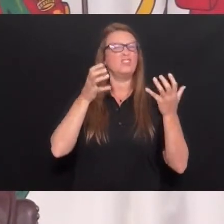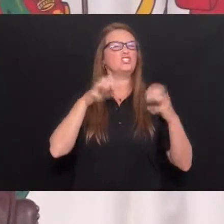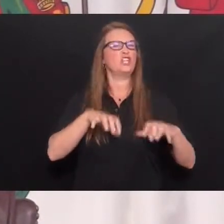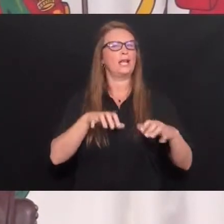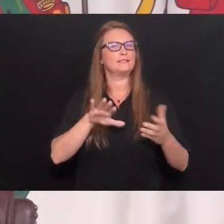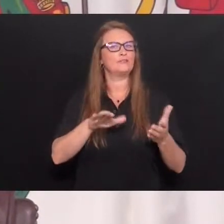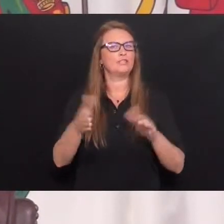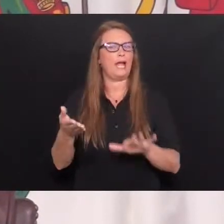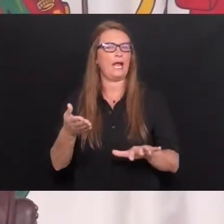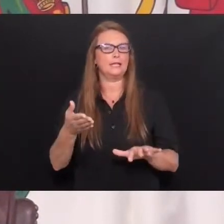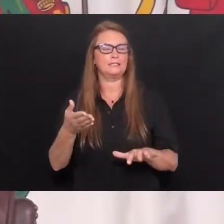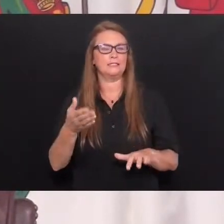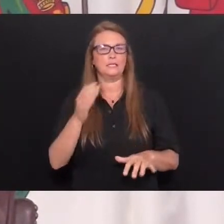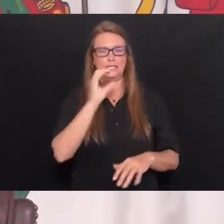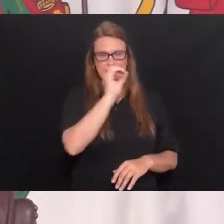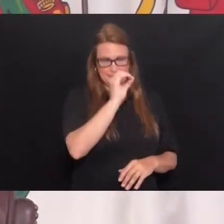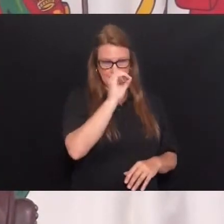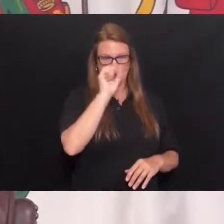are